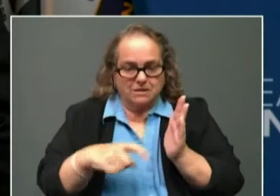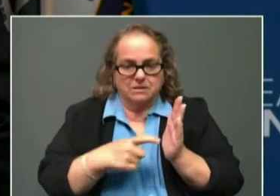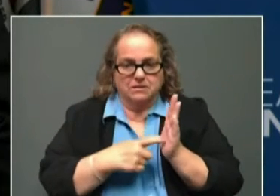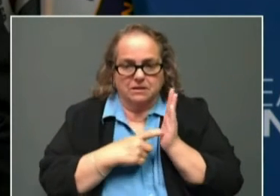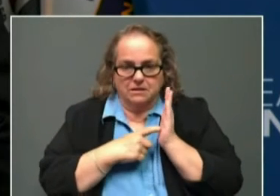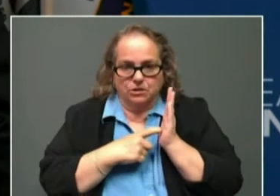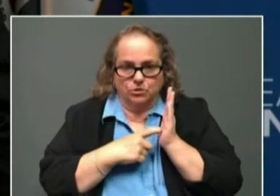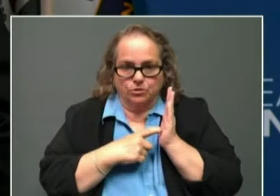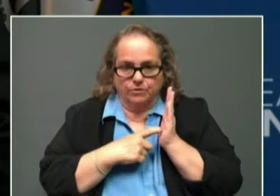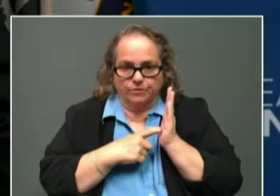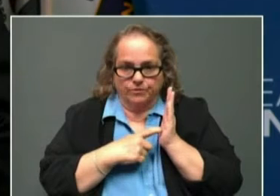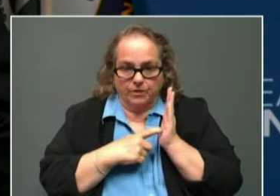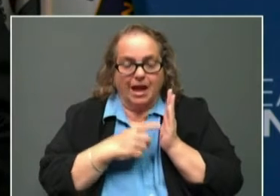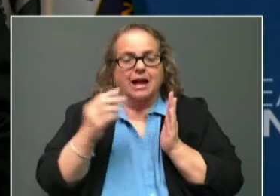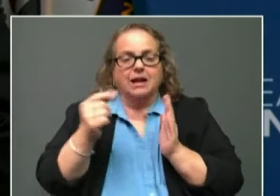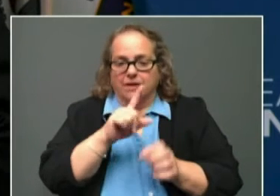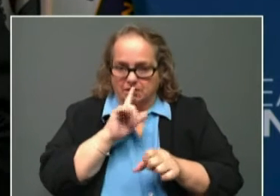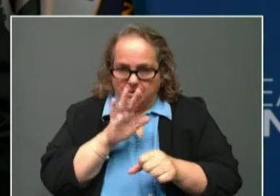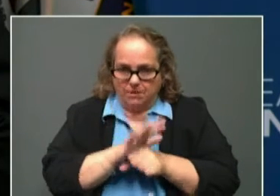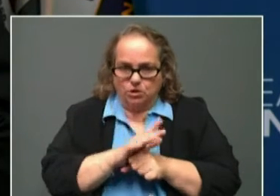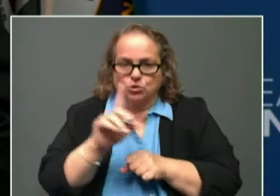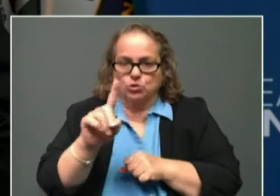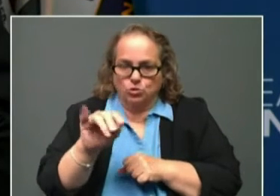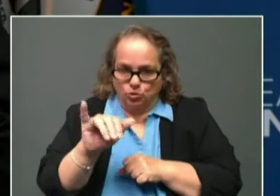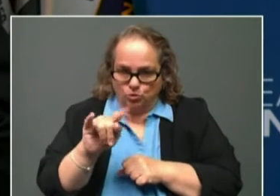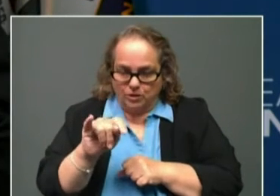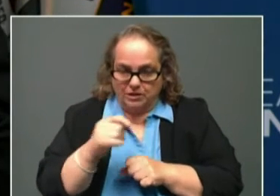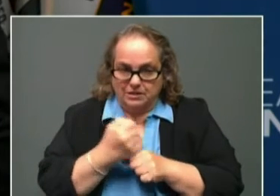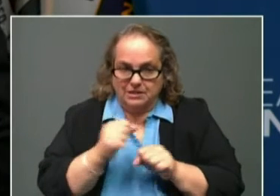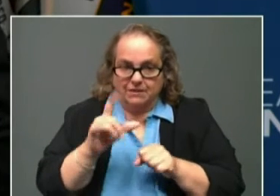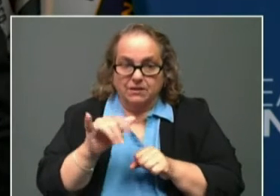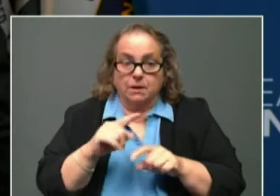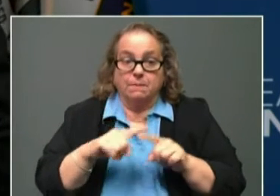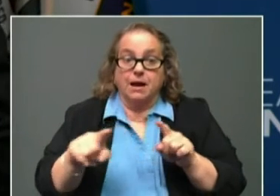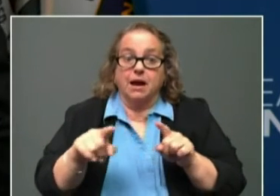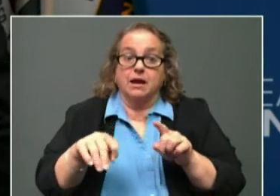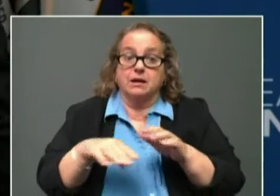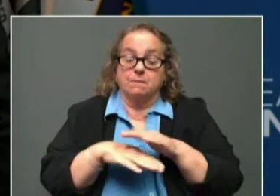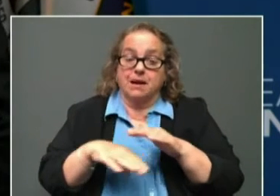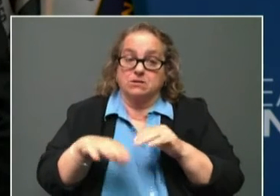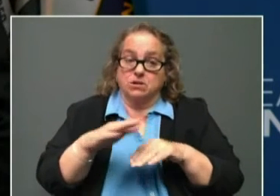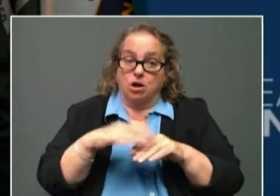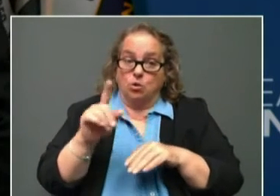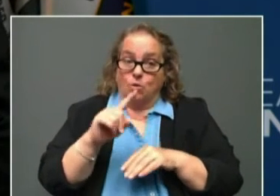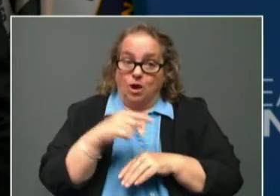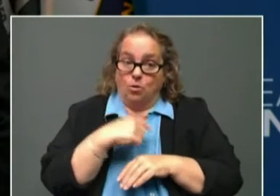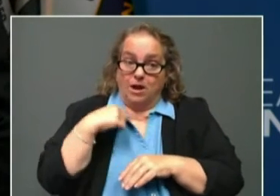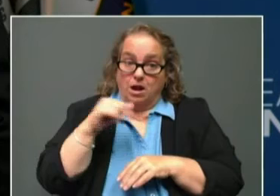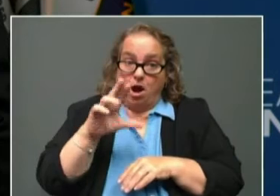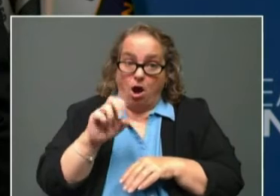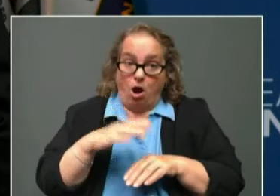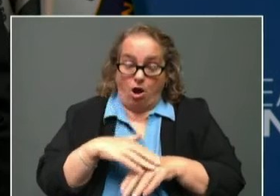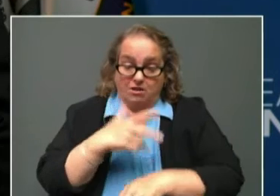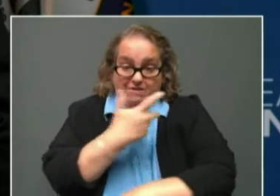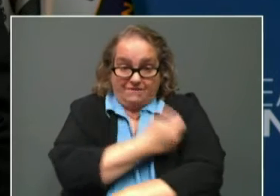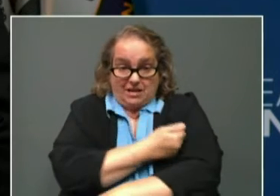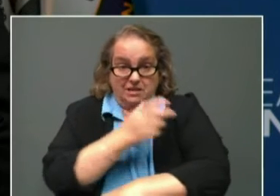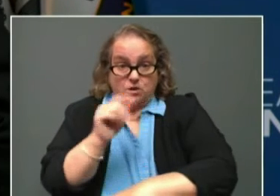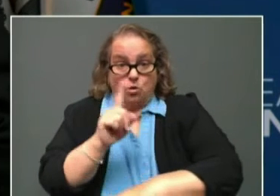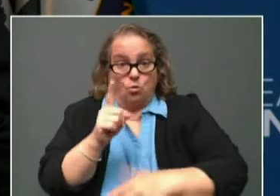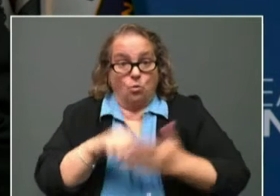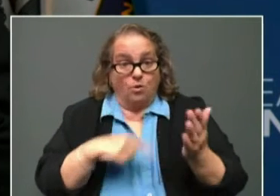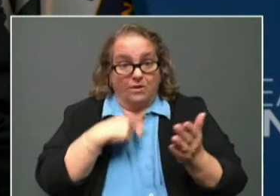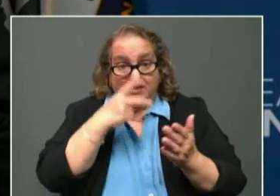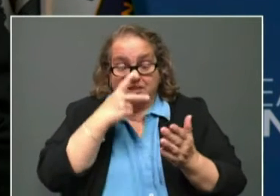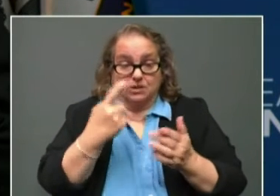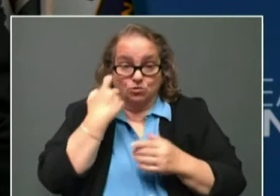it and committed to doing it safely. But based on both where we are on vaccinations and what we have seen in recent